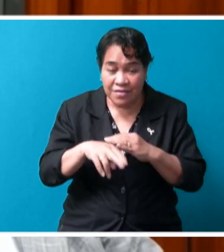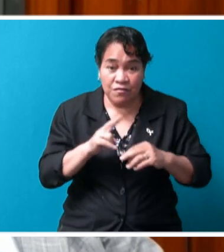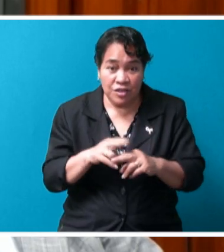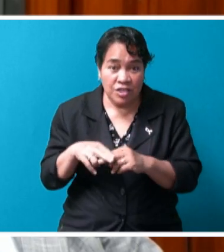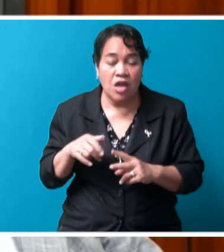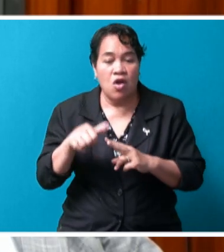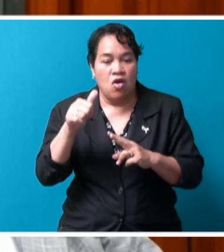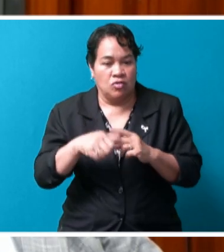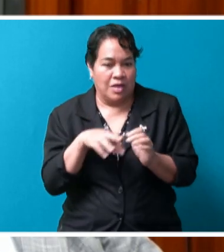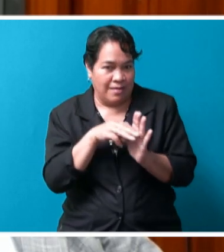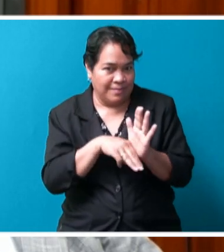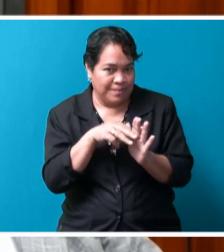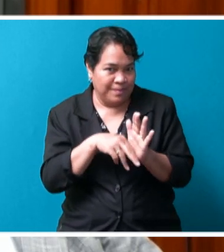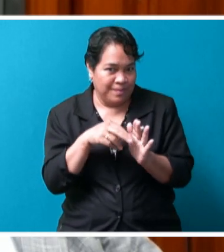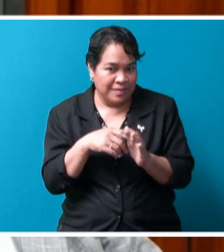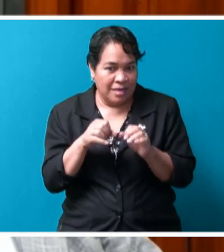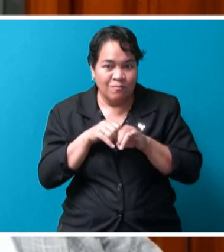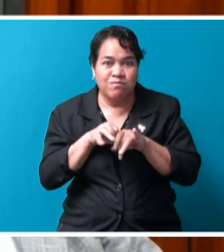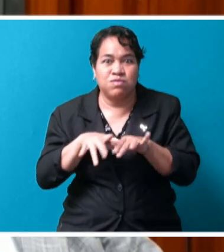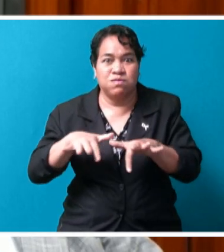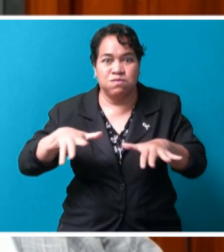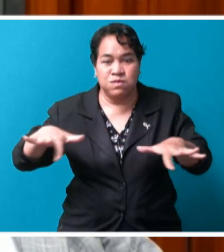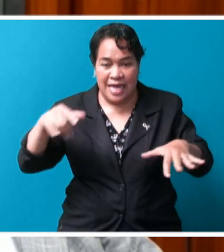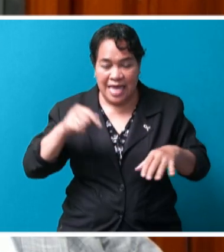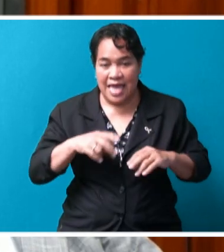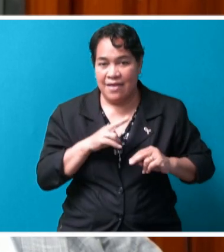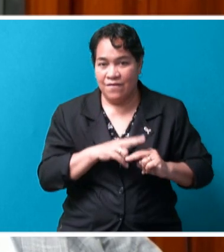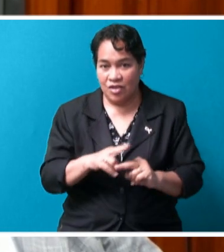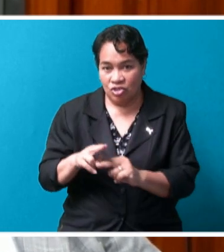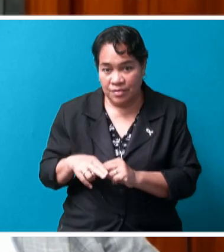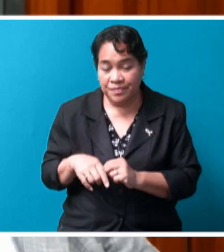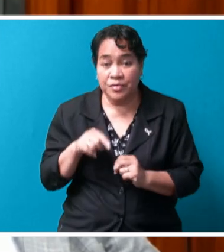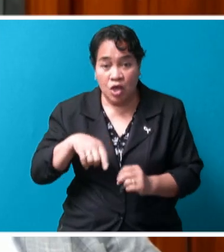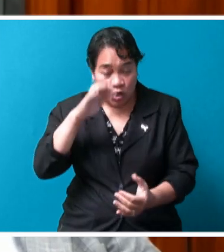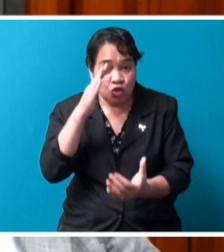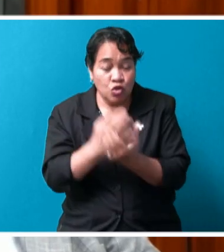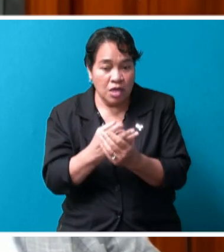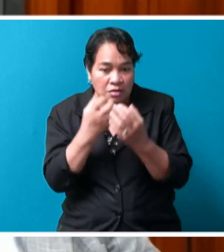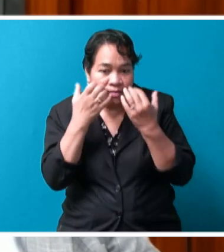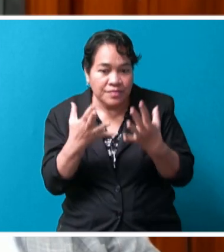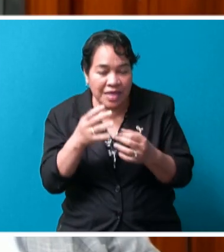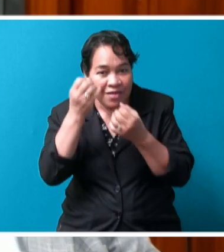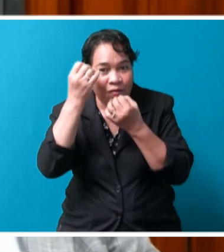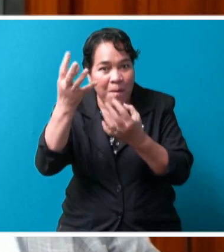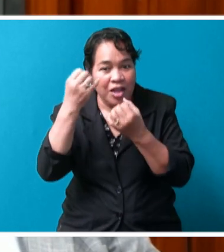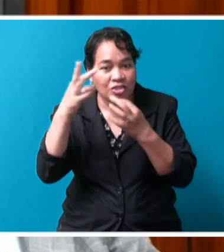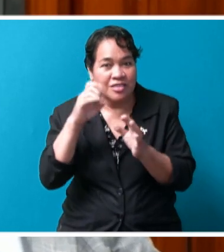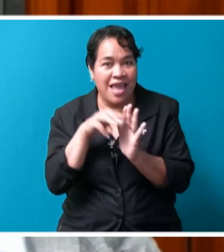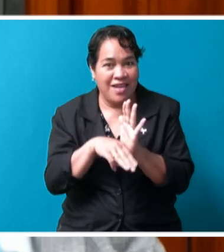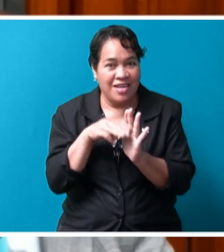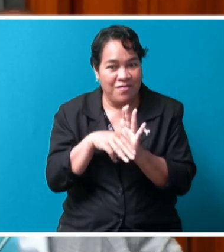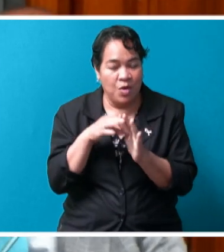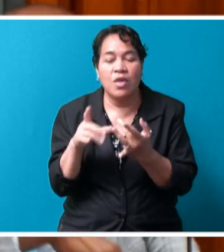the HIV epidemic in Fiji. Students are also exposed to information on HIV alongside